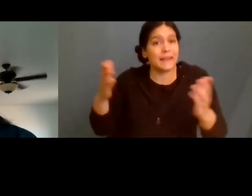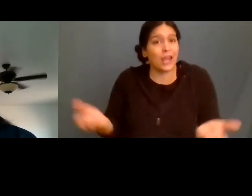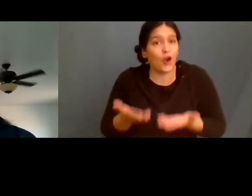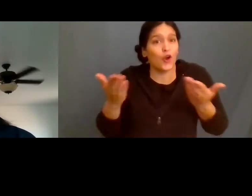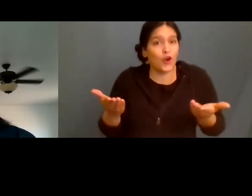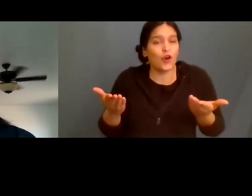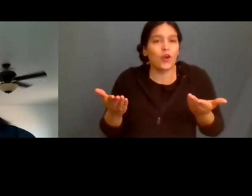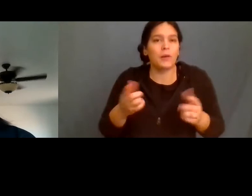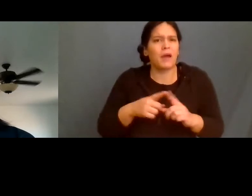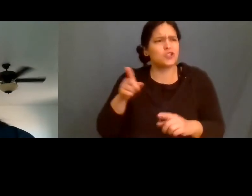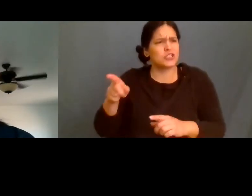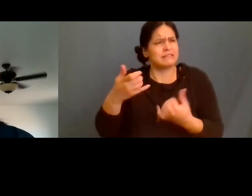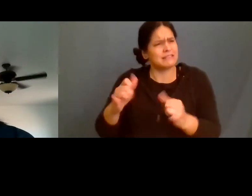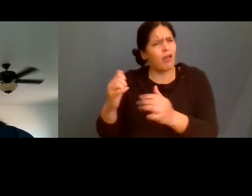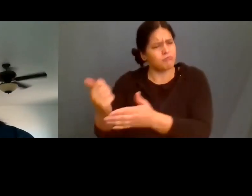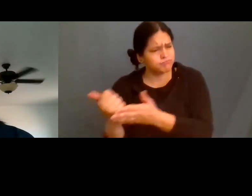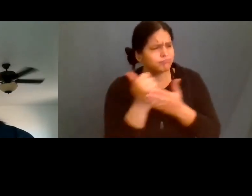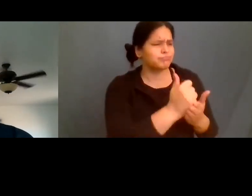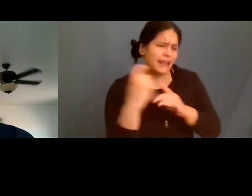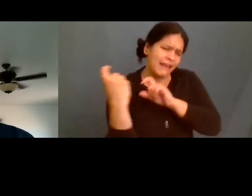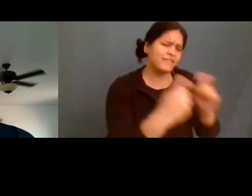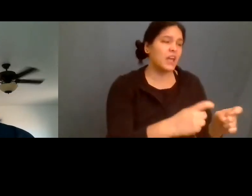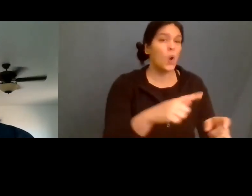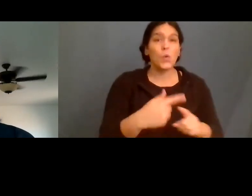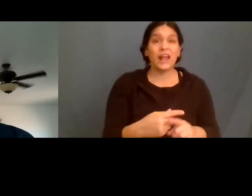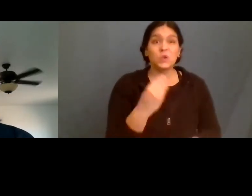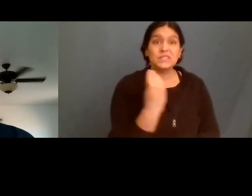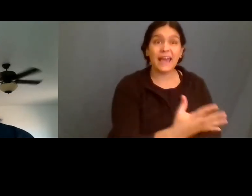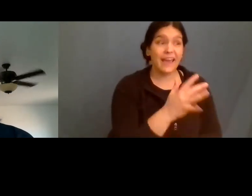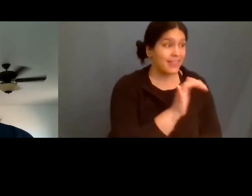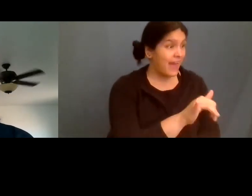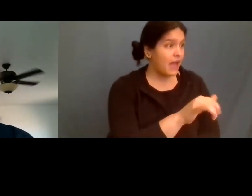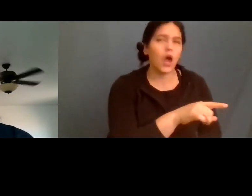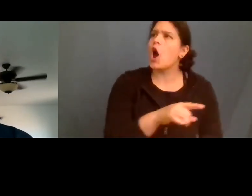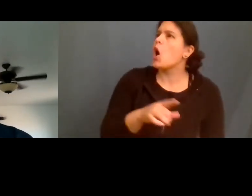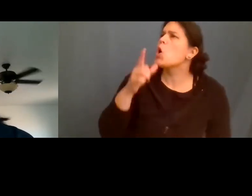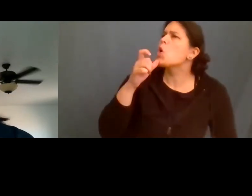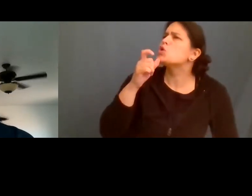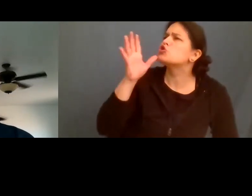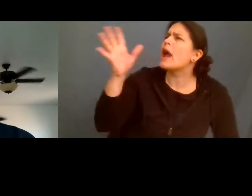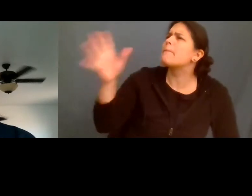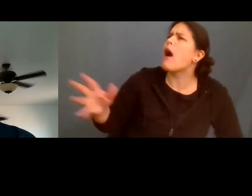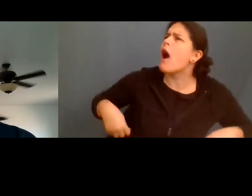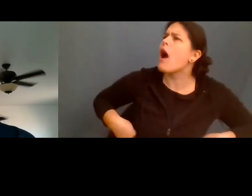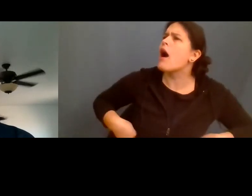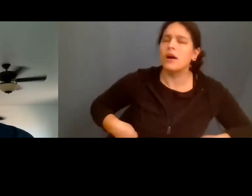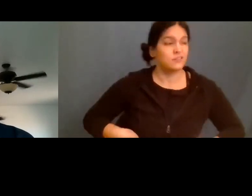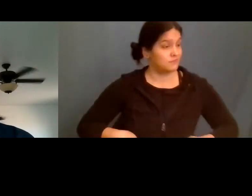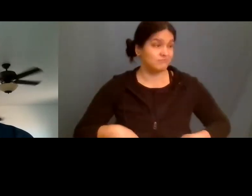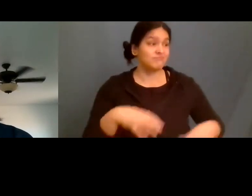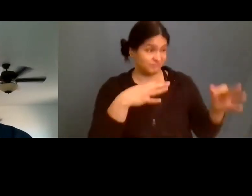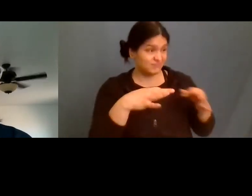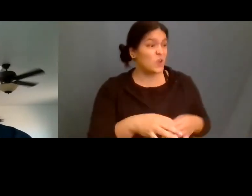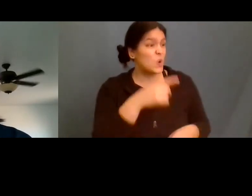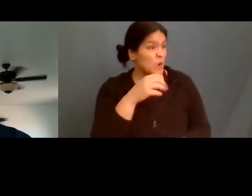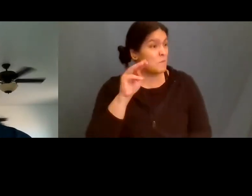it's and when you say that, they're like, "Hey, but my son is whose grandma?" And Margaret Dalton, yeah, if my son